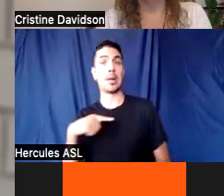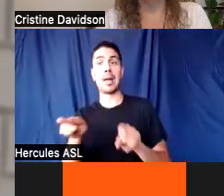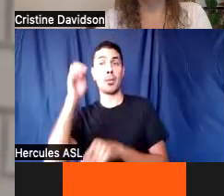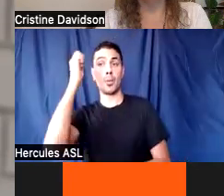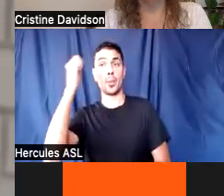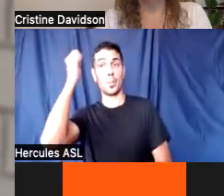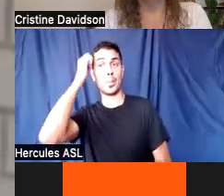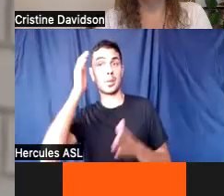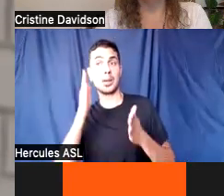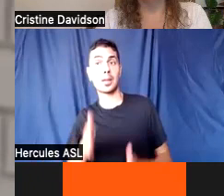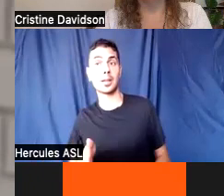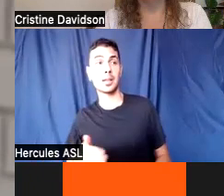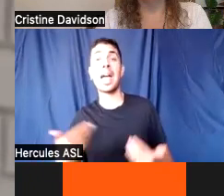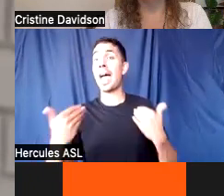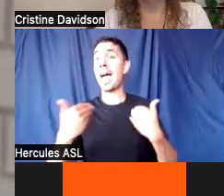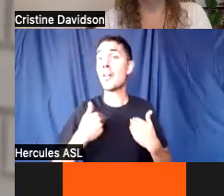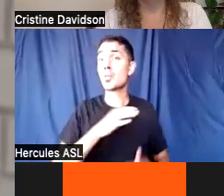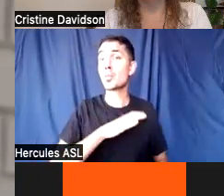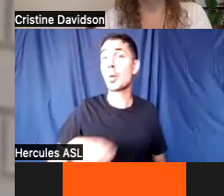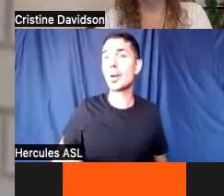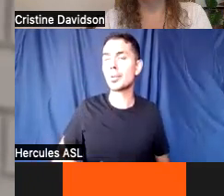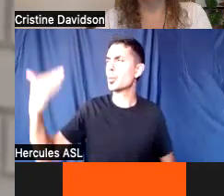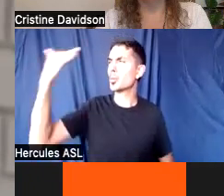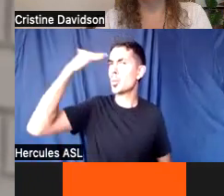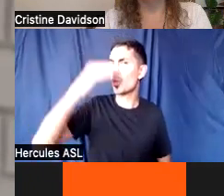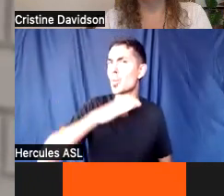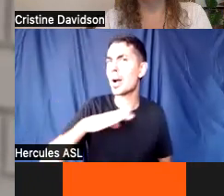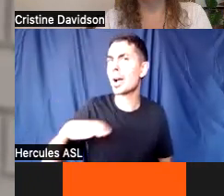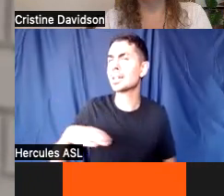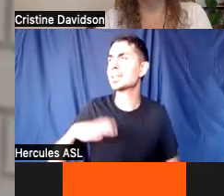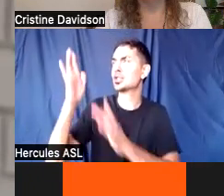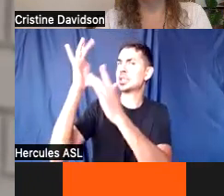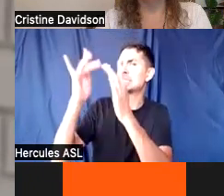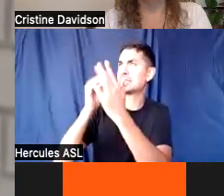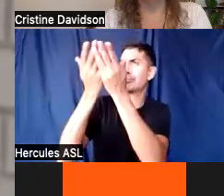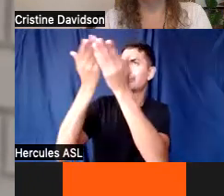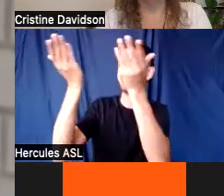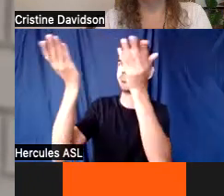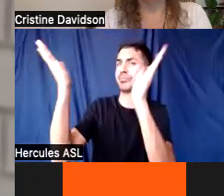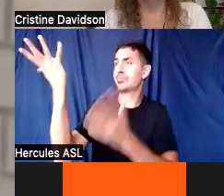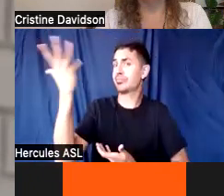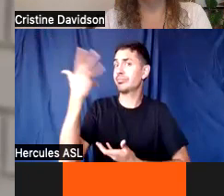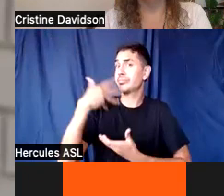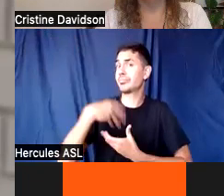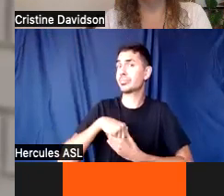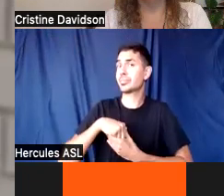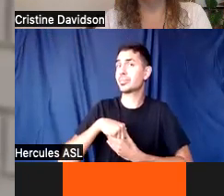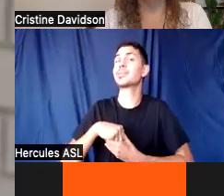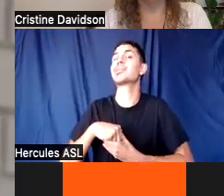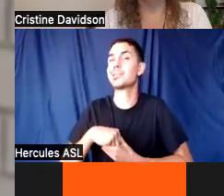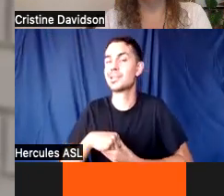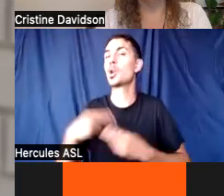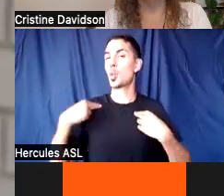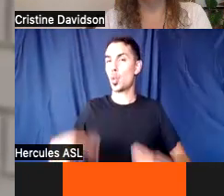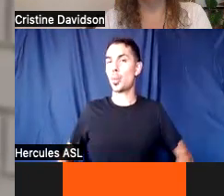know Christ, who were not baptized, were heathens and had no souls and were animals. As a